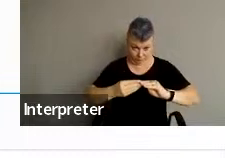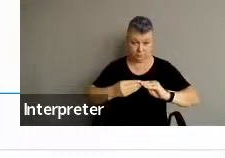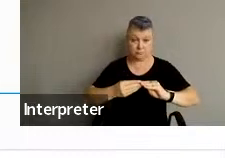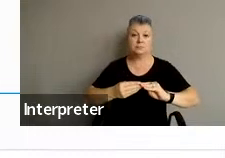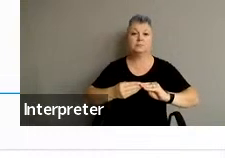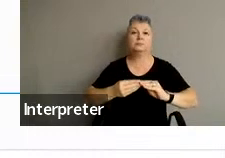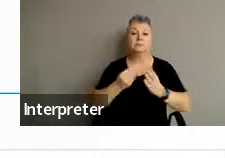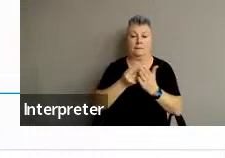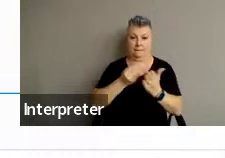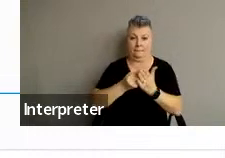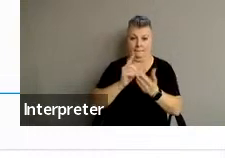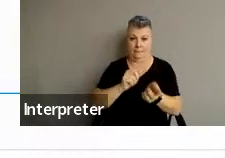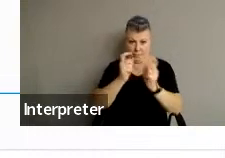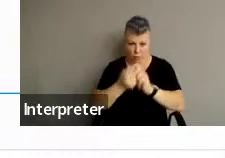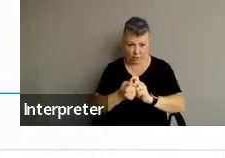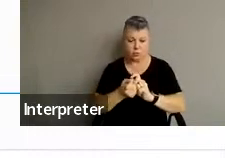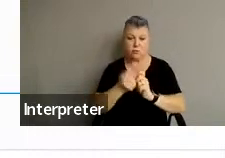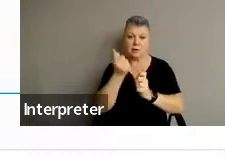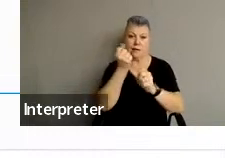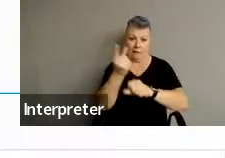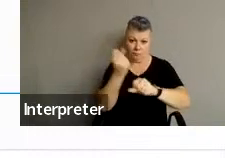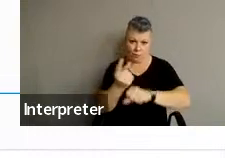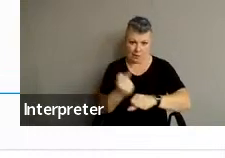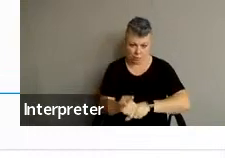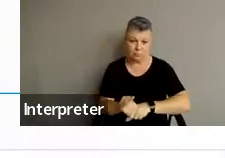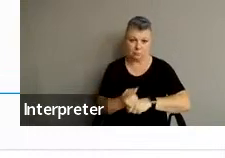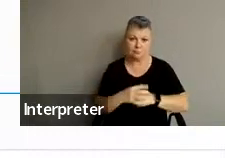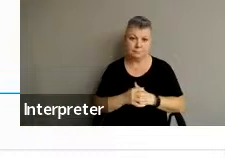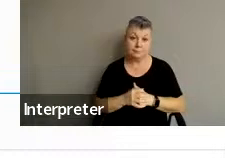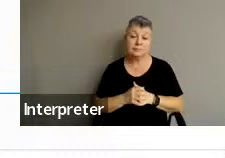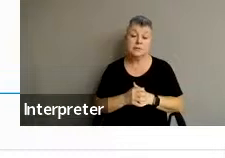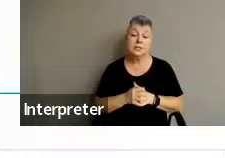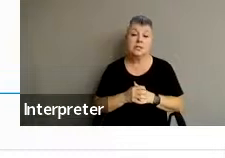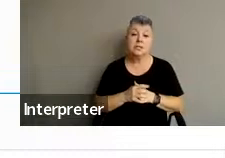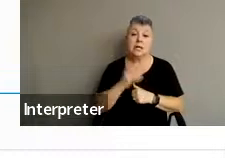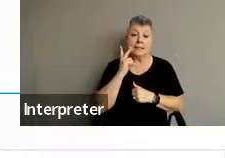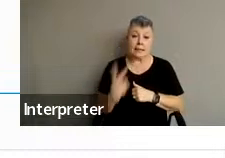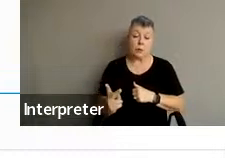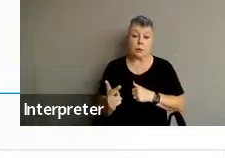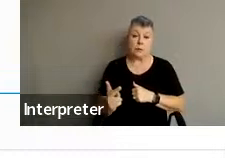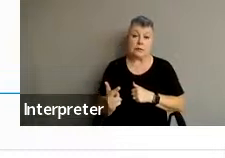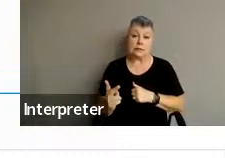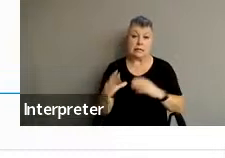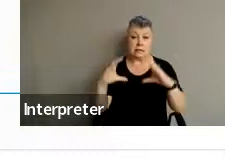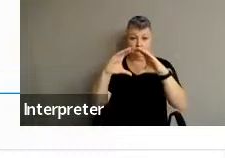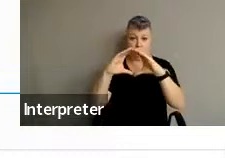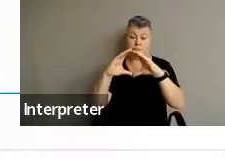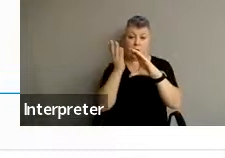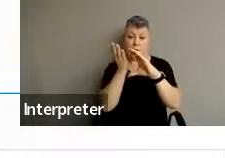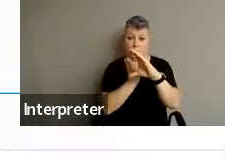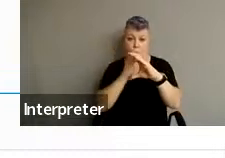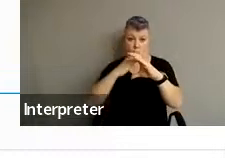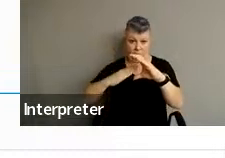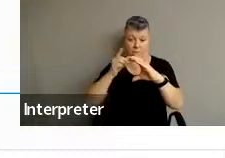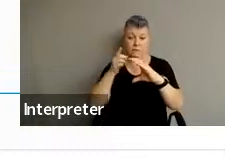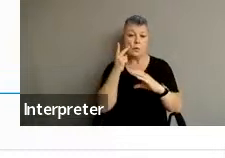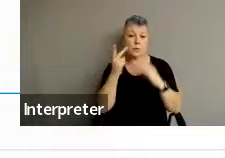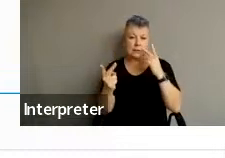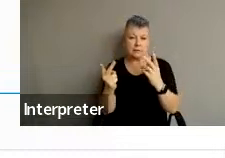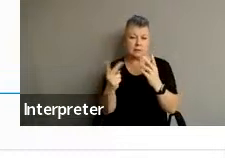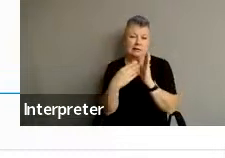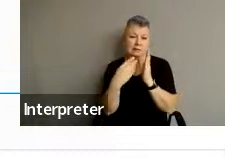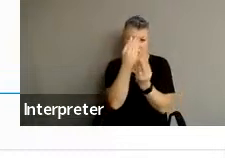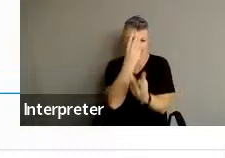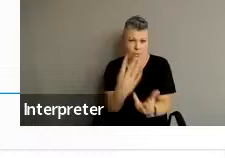change between the years. And then the pie graph to the right just includes and lets you know kind of by percentage what our